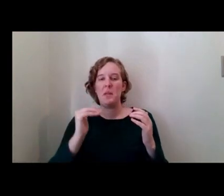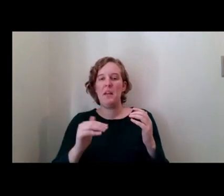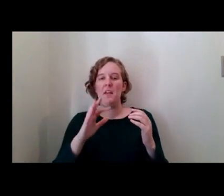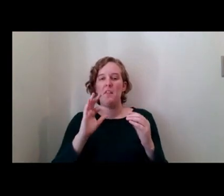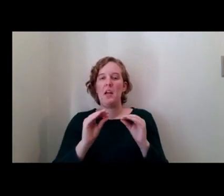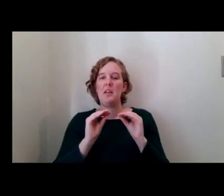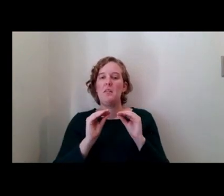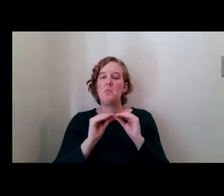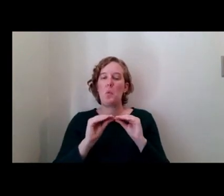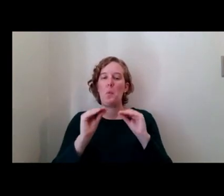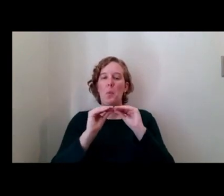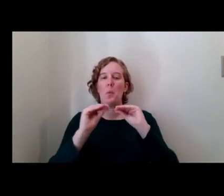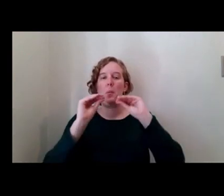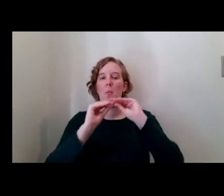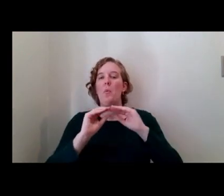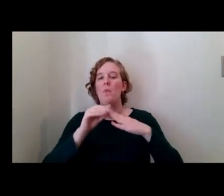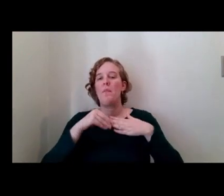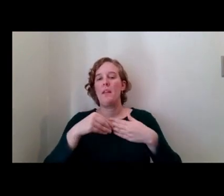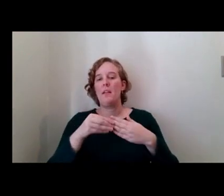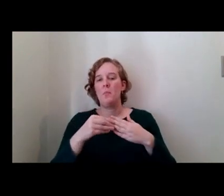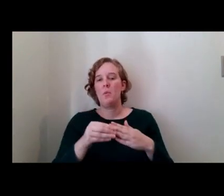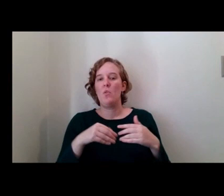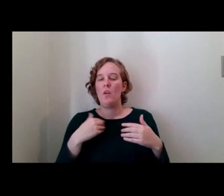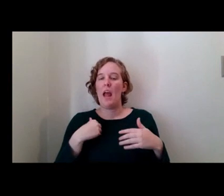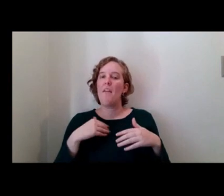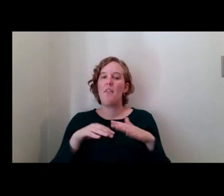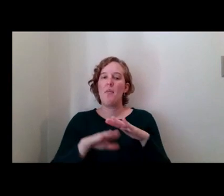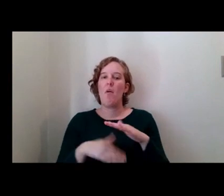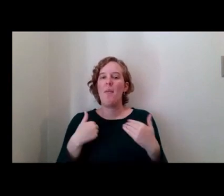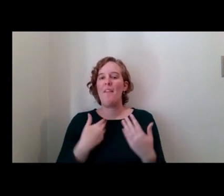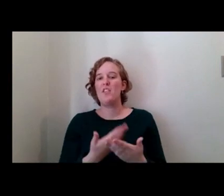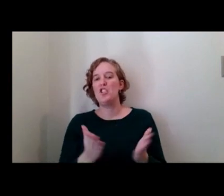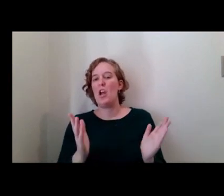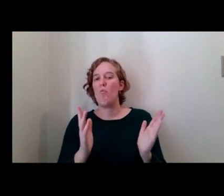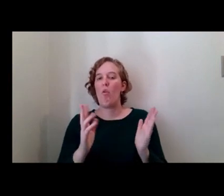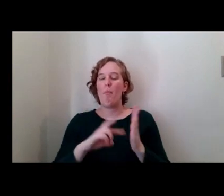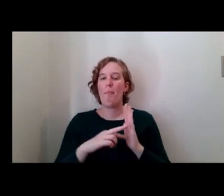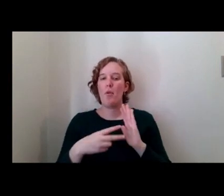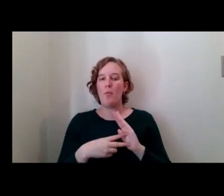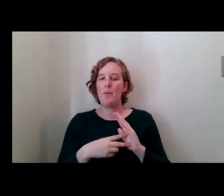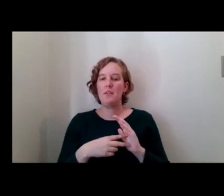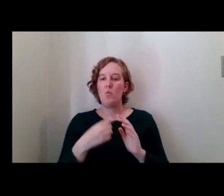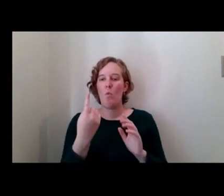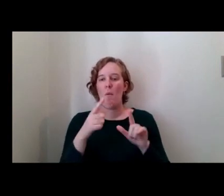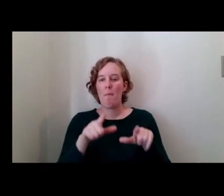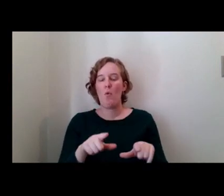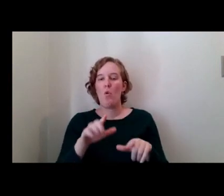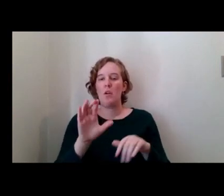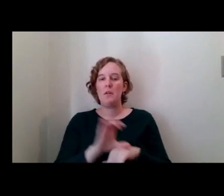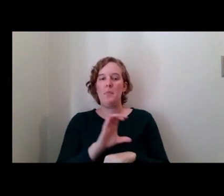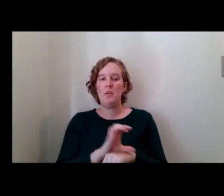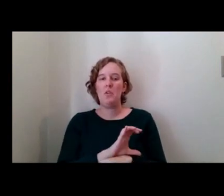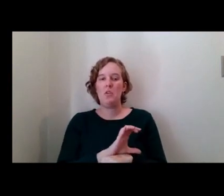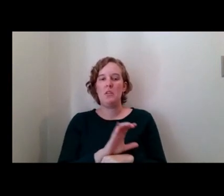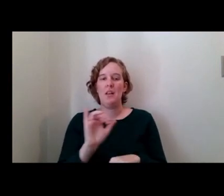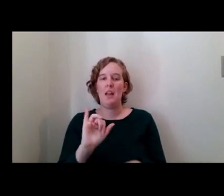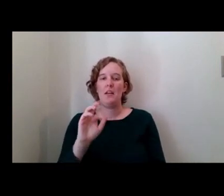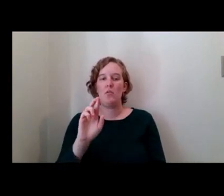more flexibility. So towards the bottom, you've got these general purpose single board computers like the Raspberry Pi that can kind of do anything.